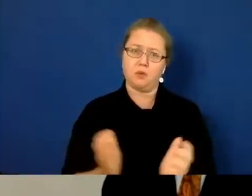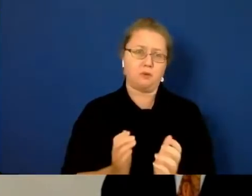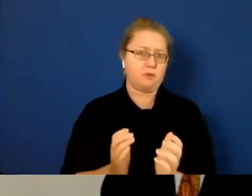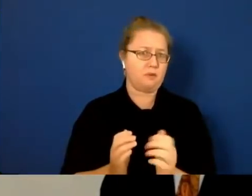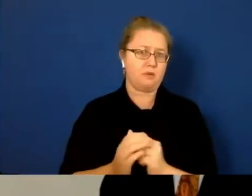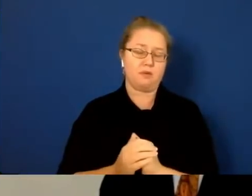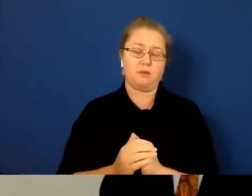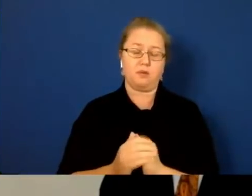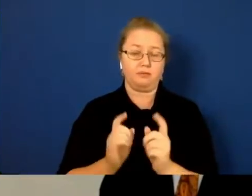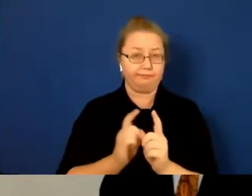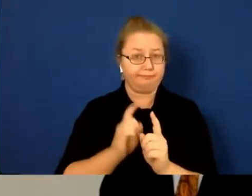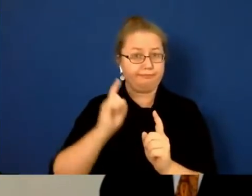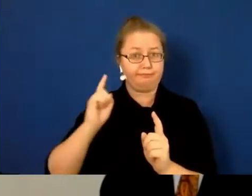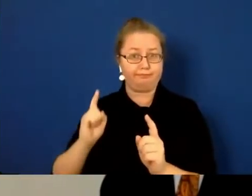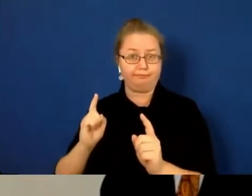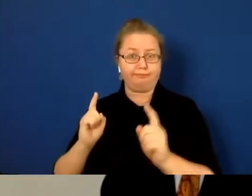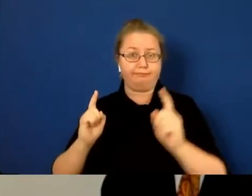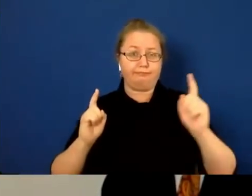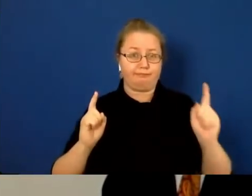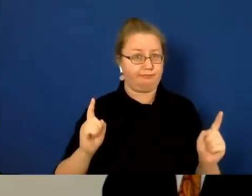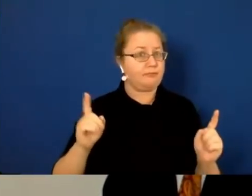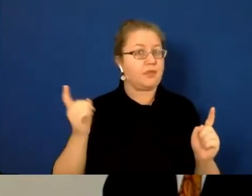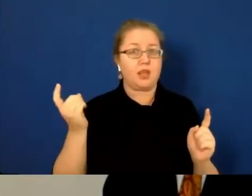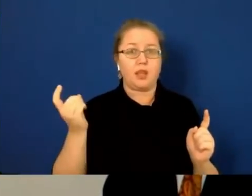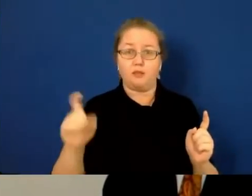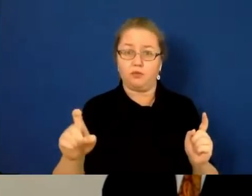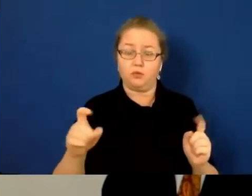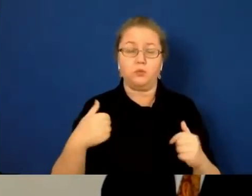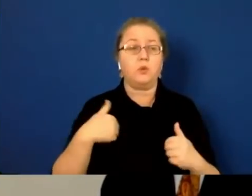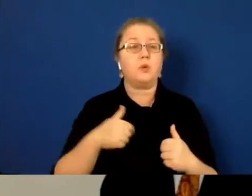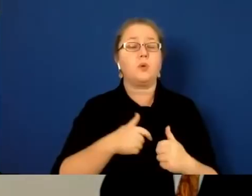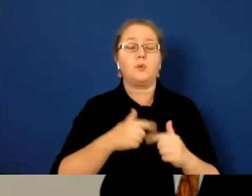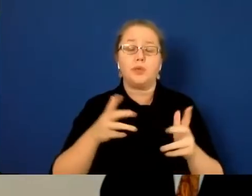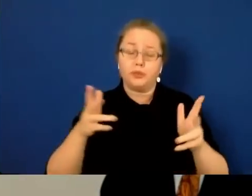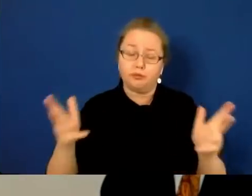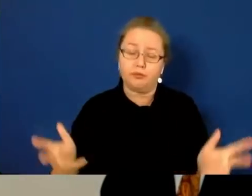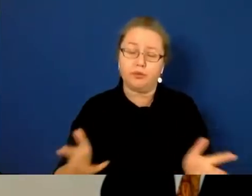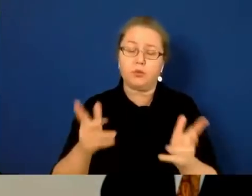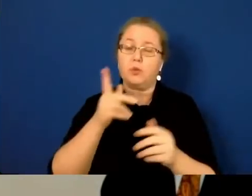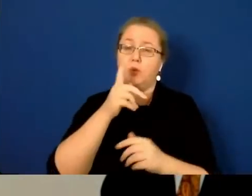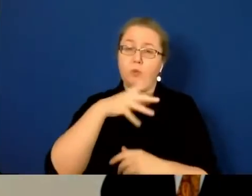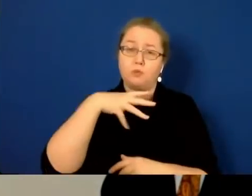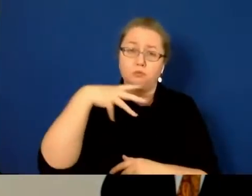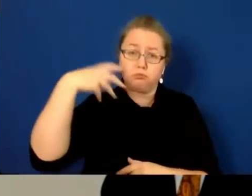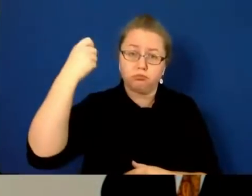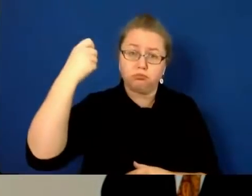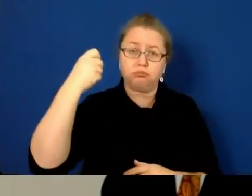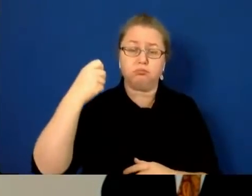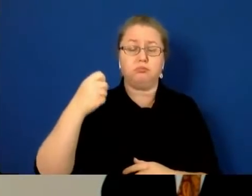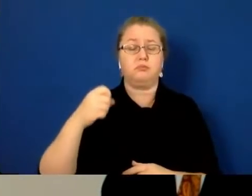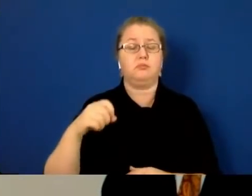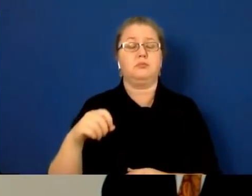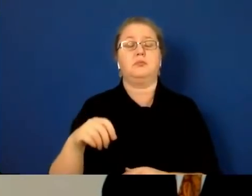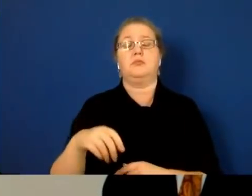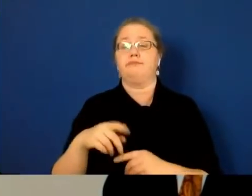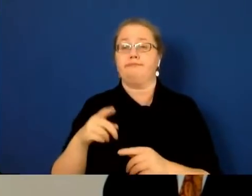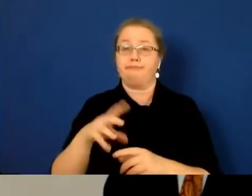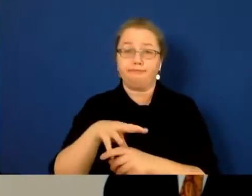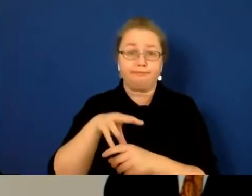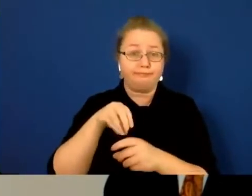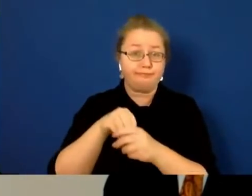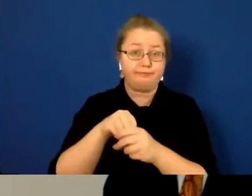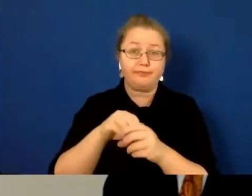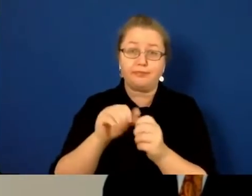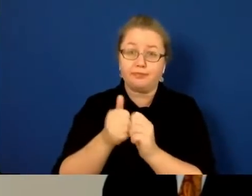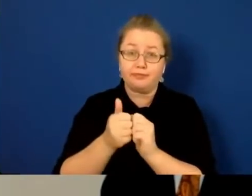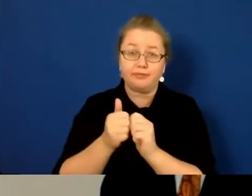their poppy online and to contribute virtually. There are some that will still be in some places, but it'll